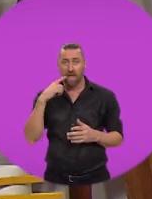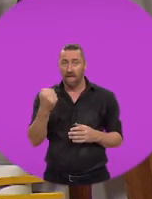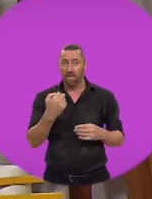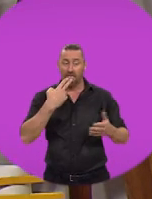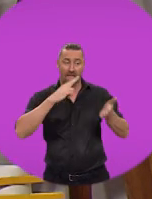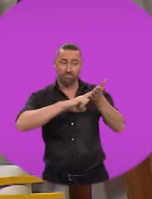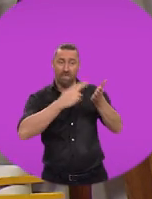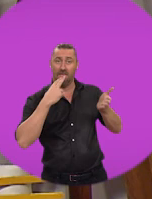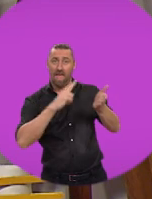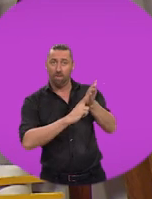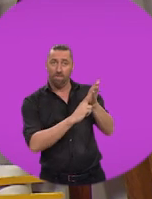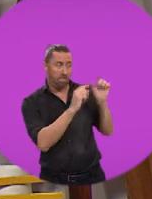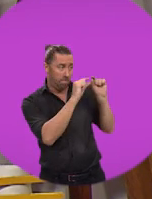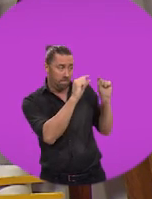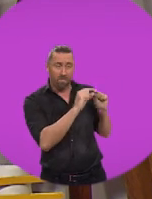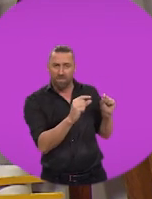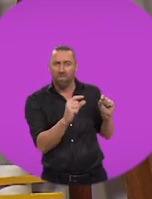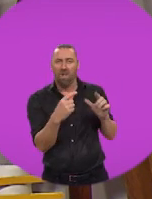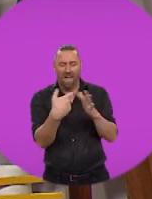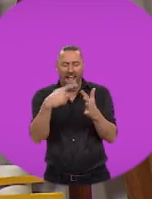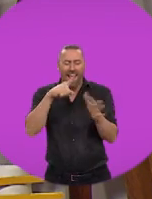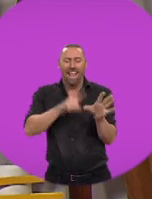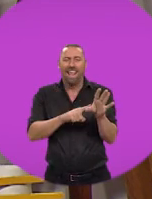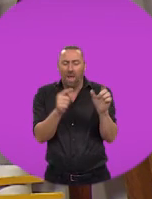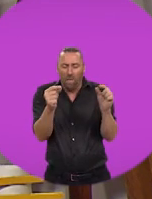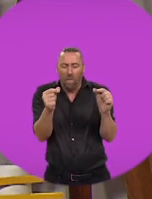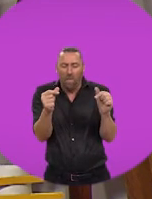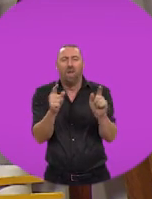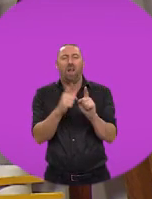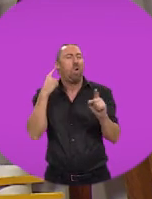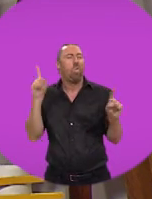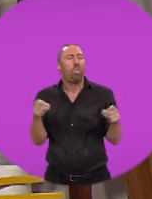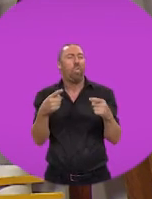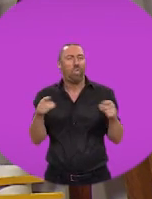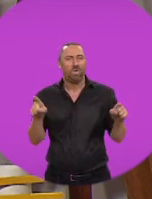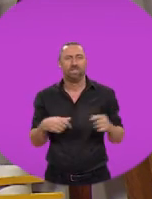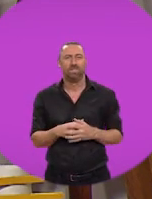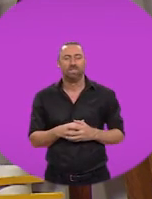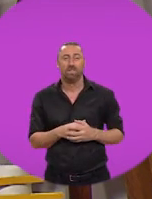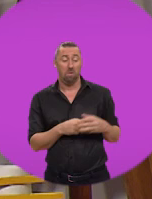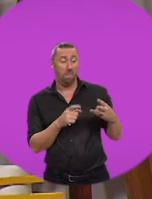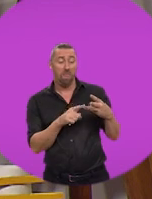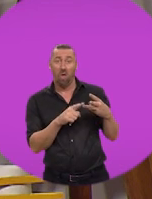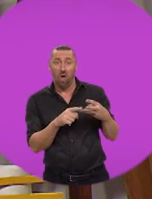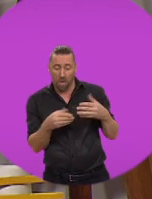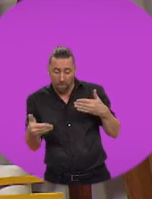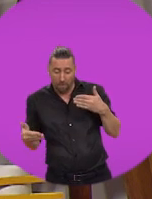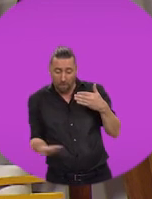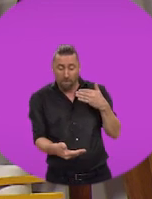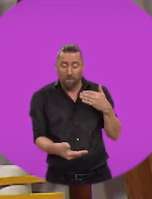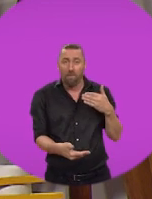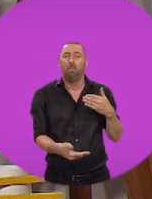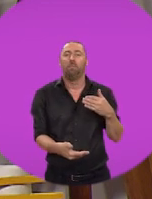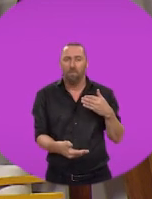on the top. These are going to be our tuning keys. And then take a third one and slide that down underneath and that's going